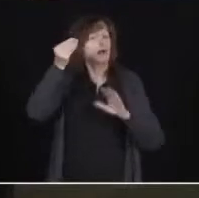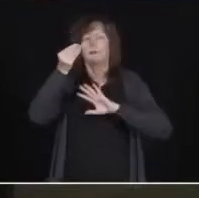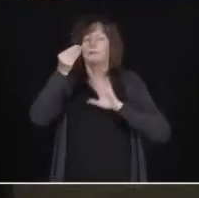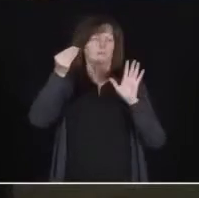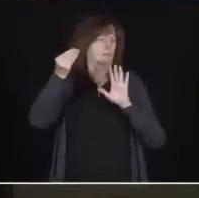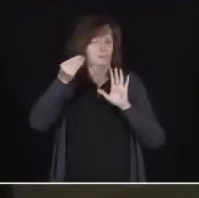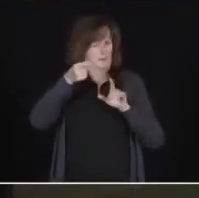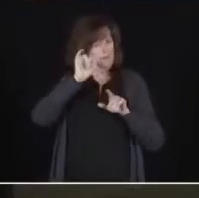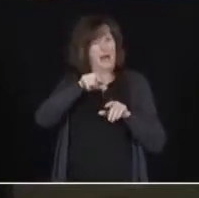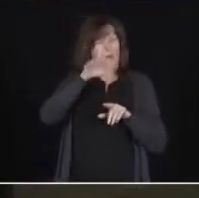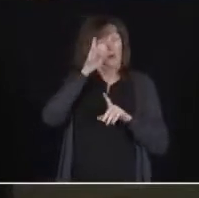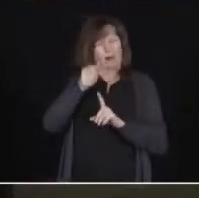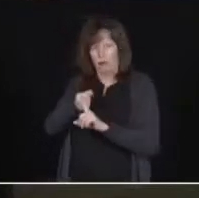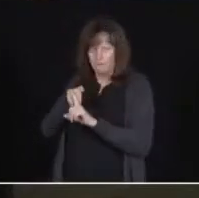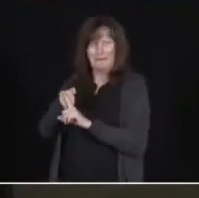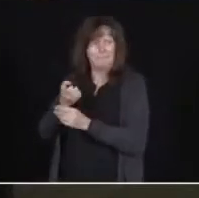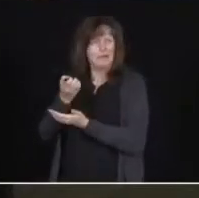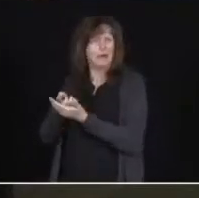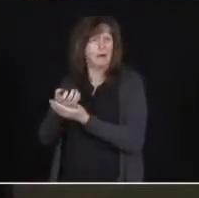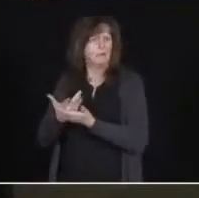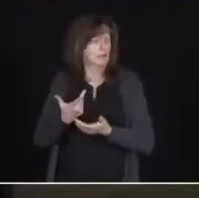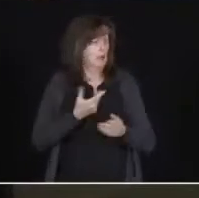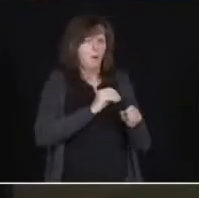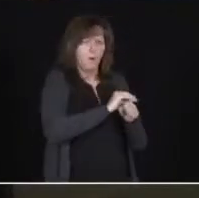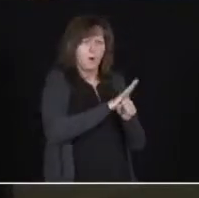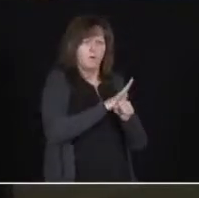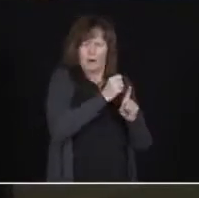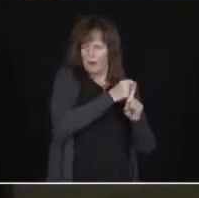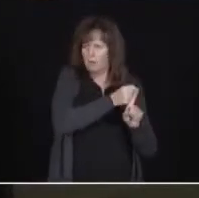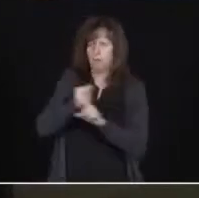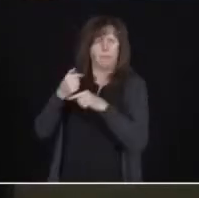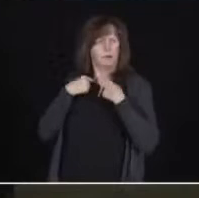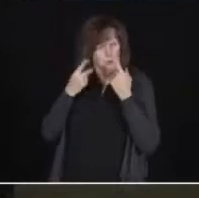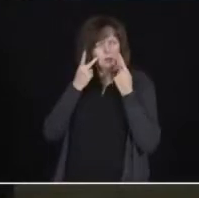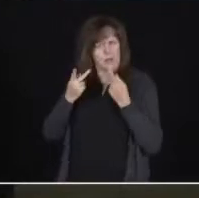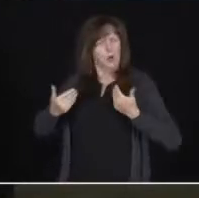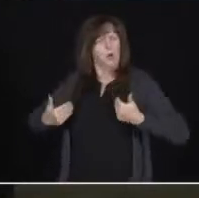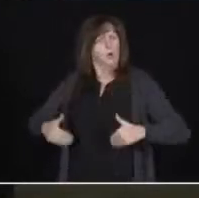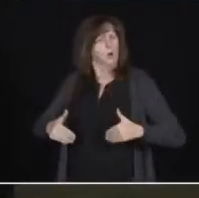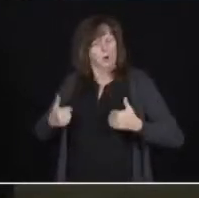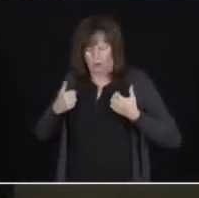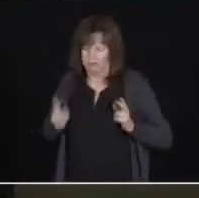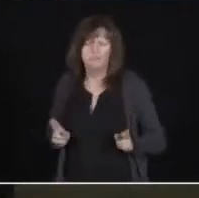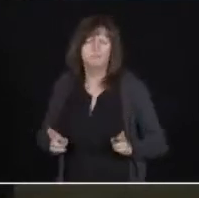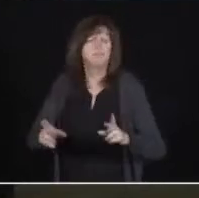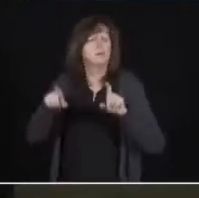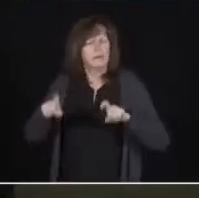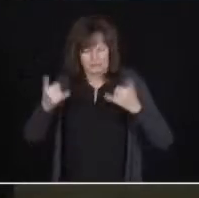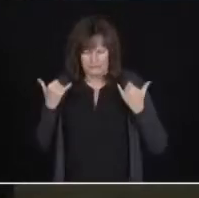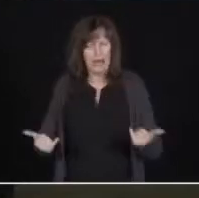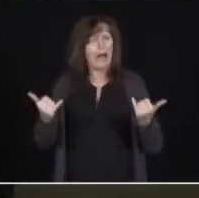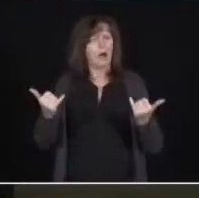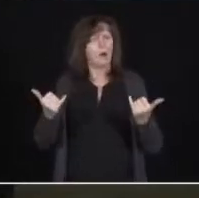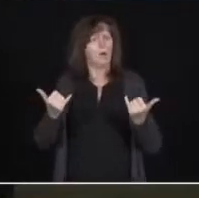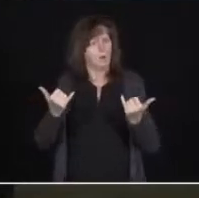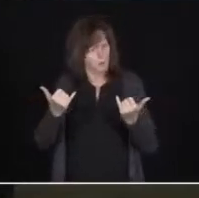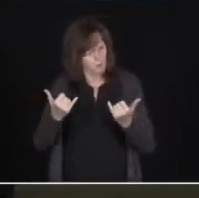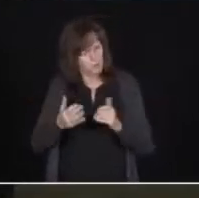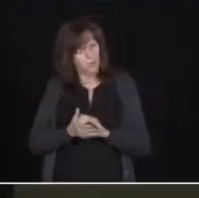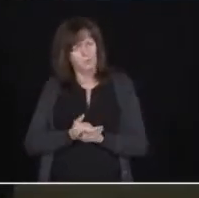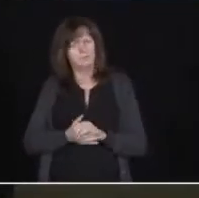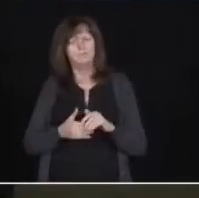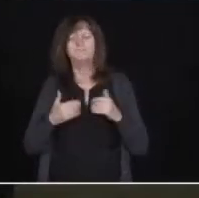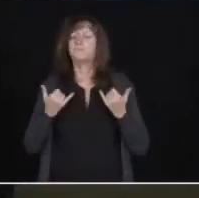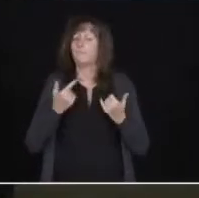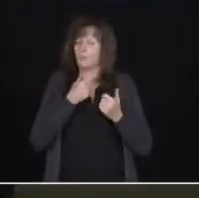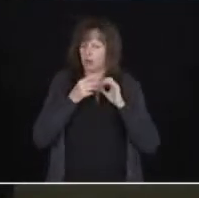made addressing those delays even more urgent. Les autoroutes, les transports en commun, les établissements